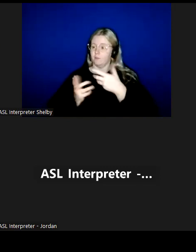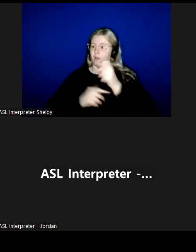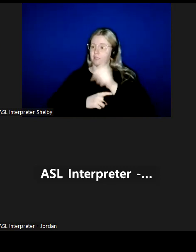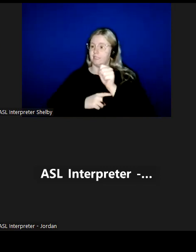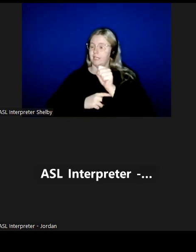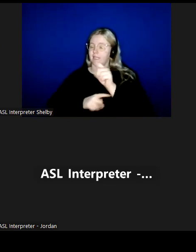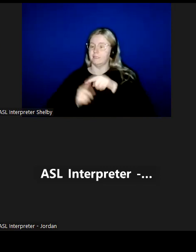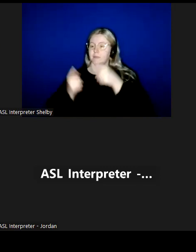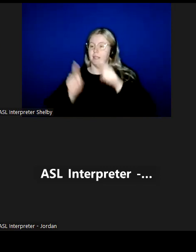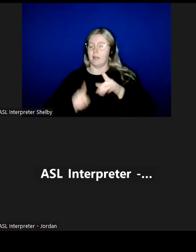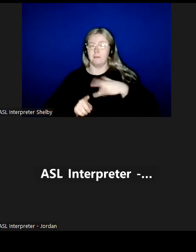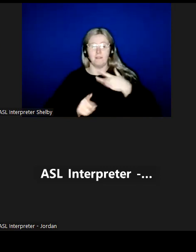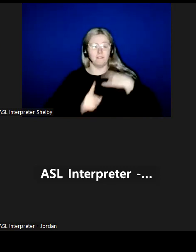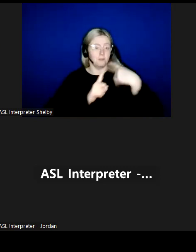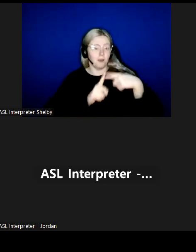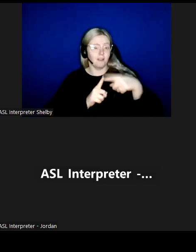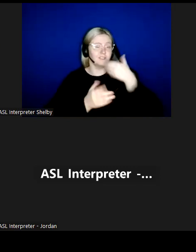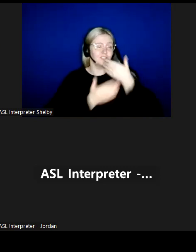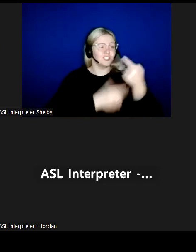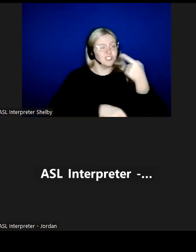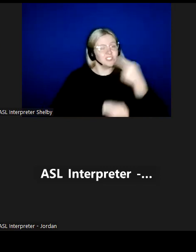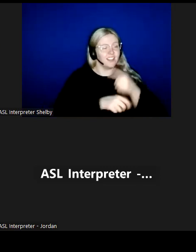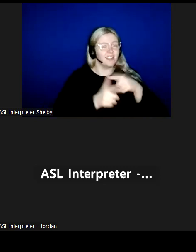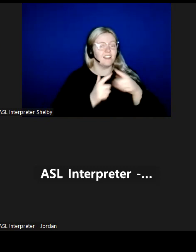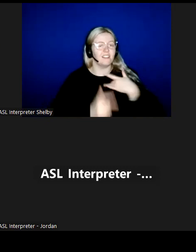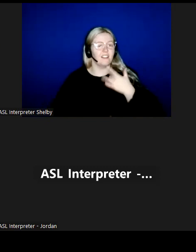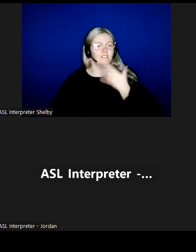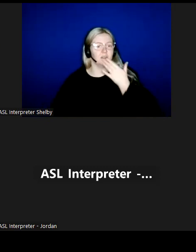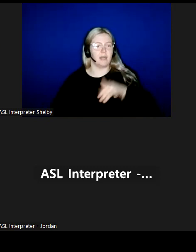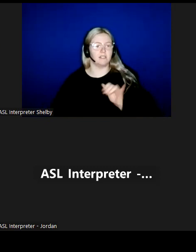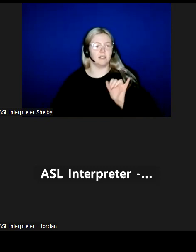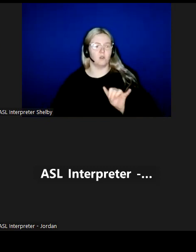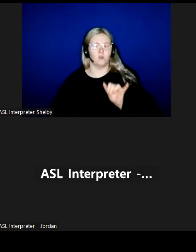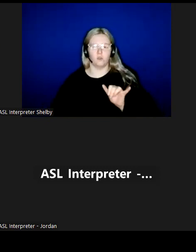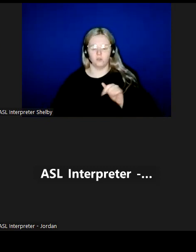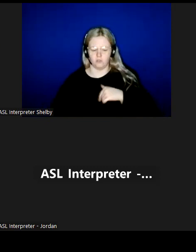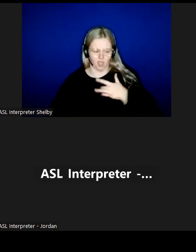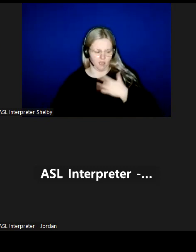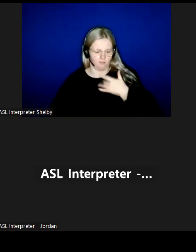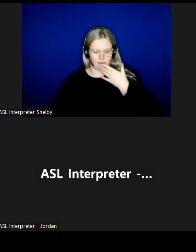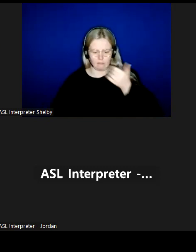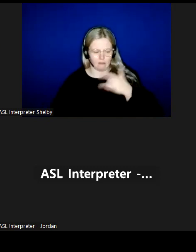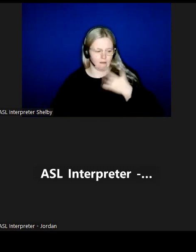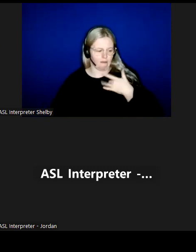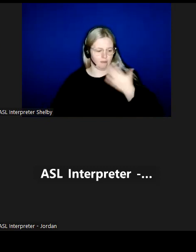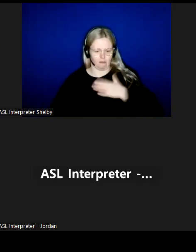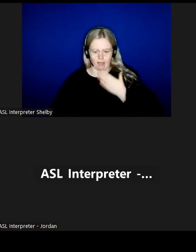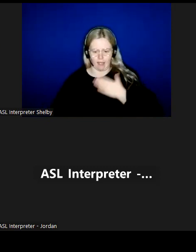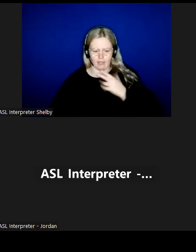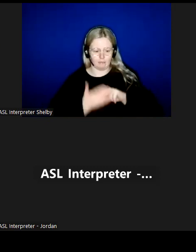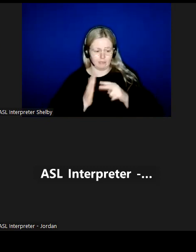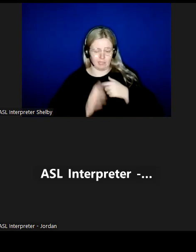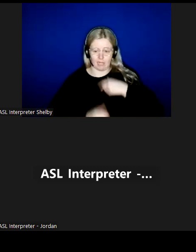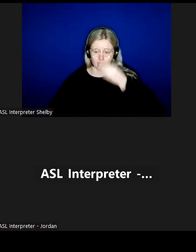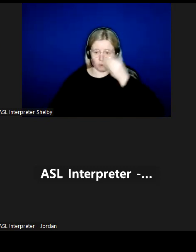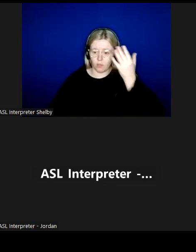and we have a good day, we beat ourselves up and say, oh my goodness, I'm feeling better. Does that mean I don't care about my